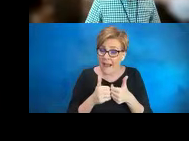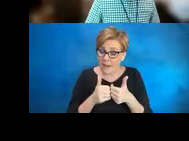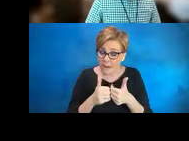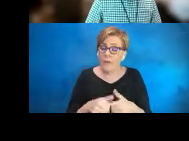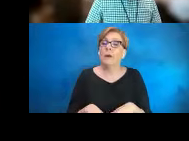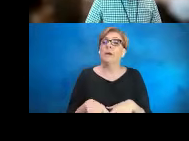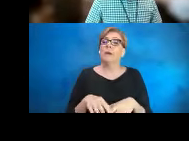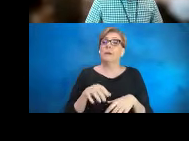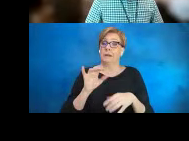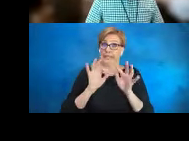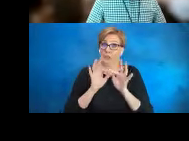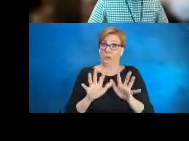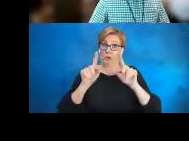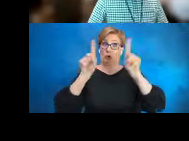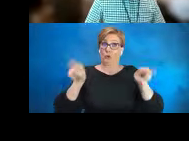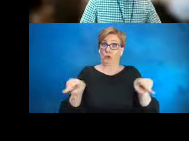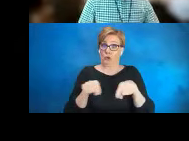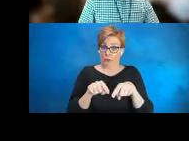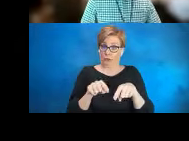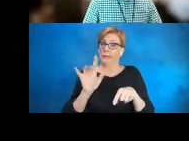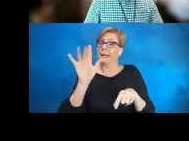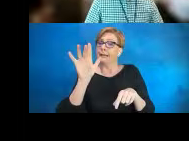select the pin icon.